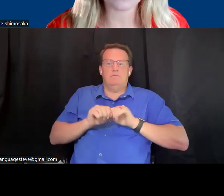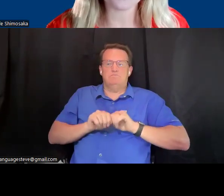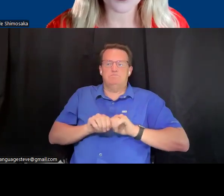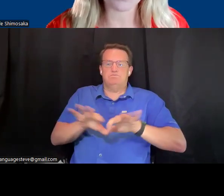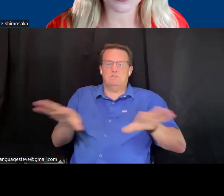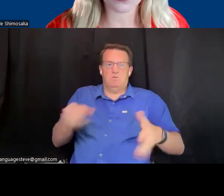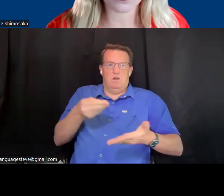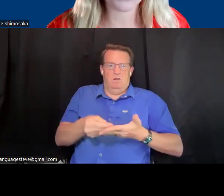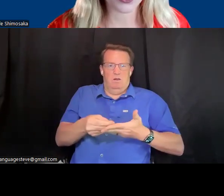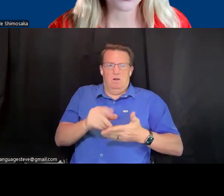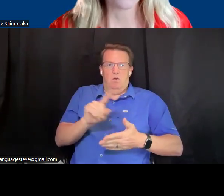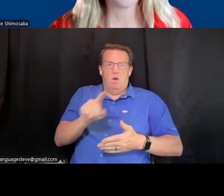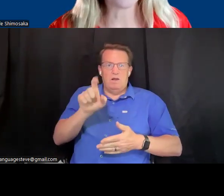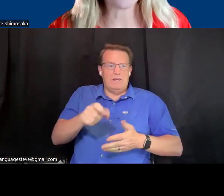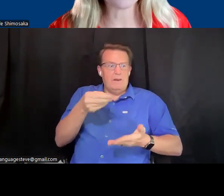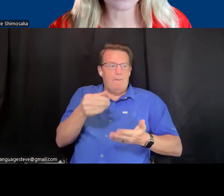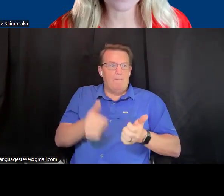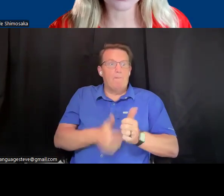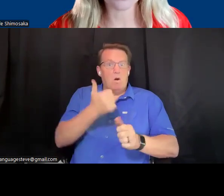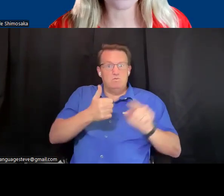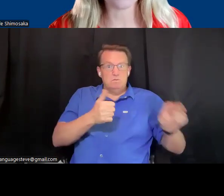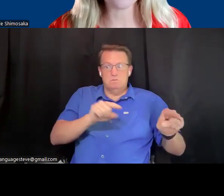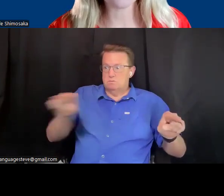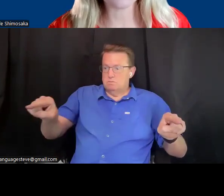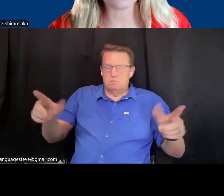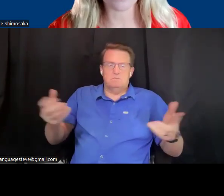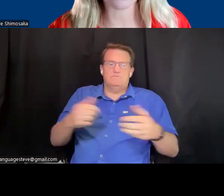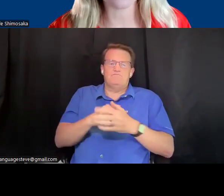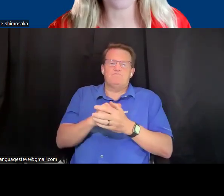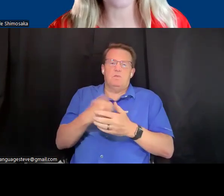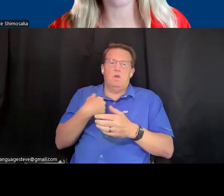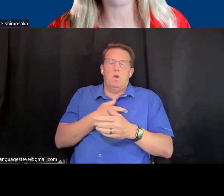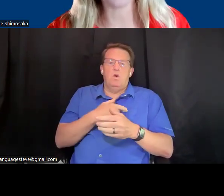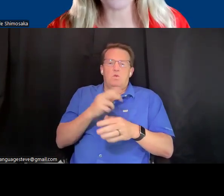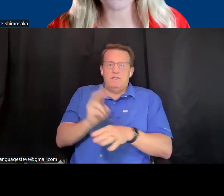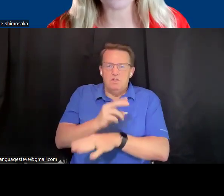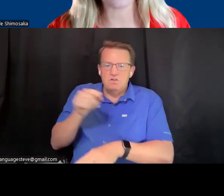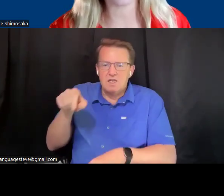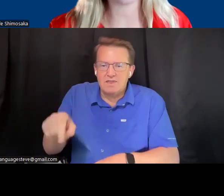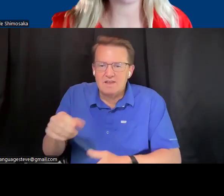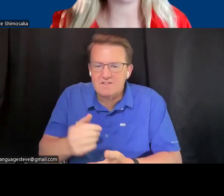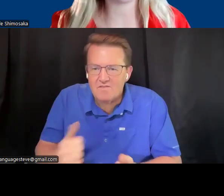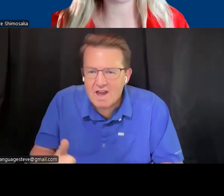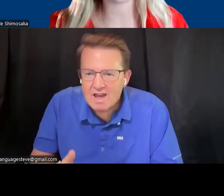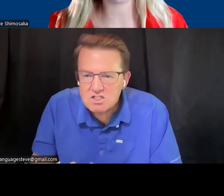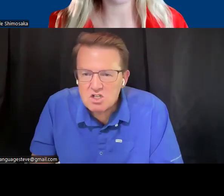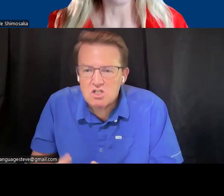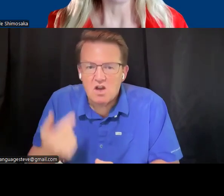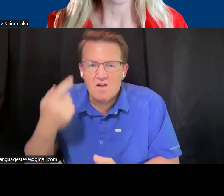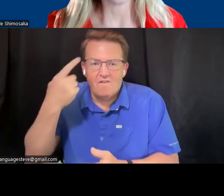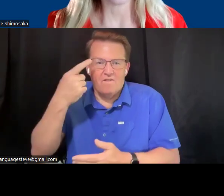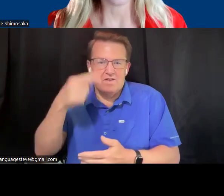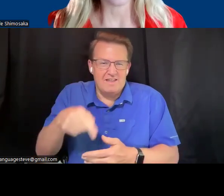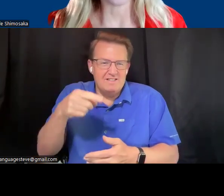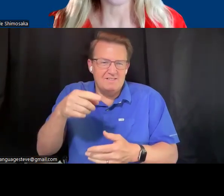needed most. We oftentimes as well use these factors and weights for new initiatives in the future.